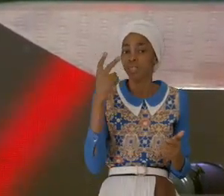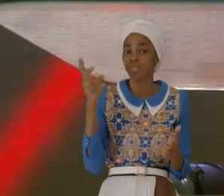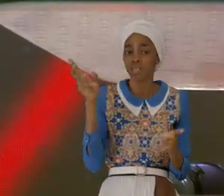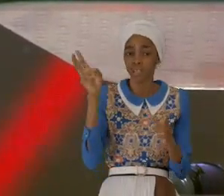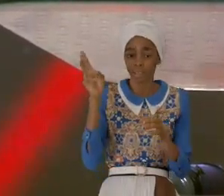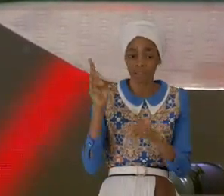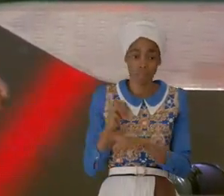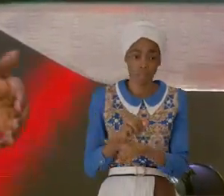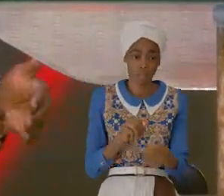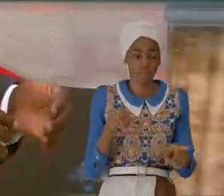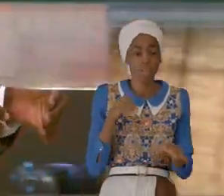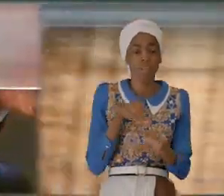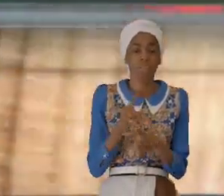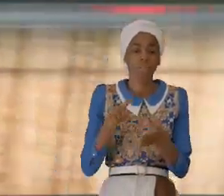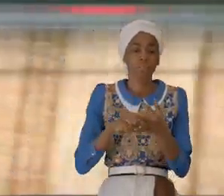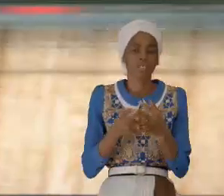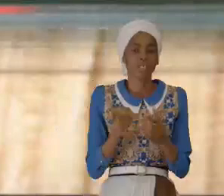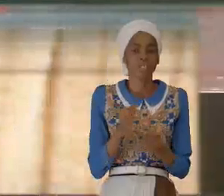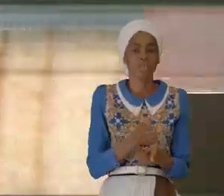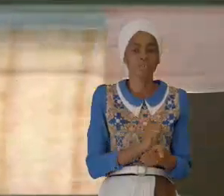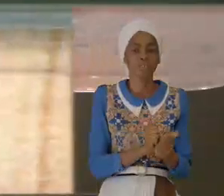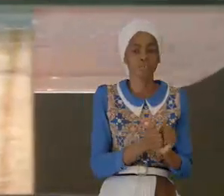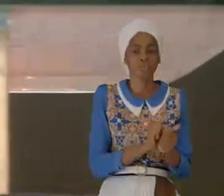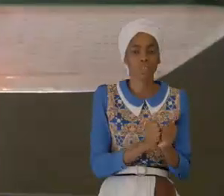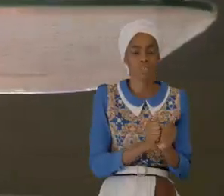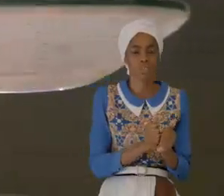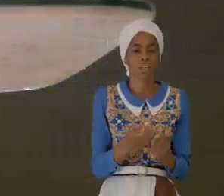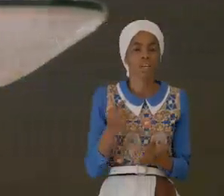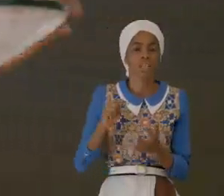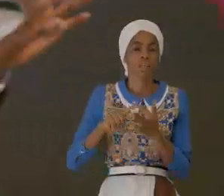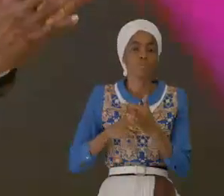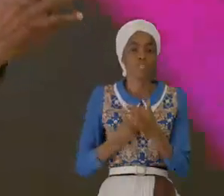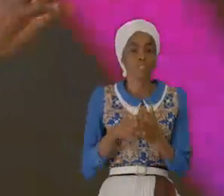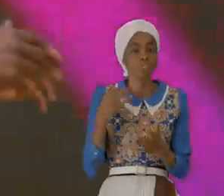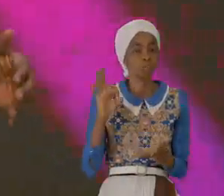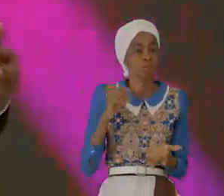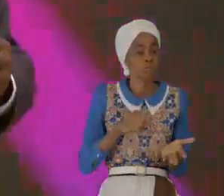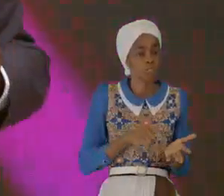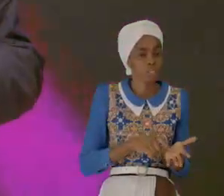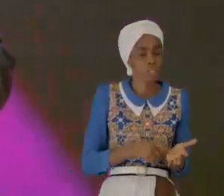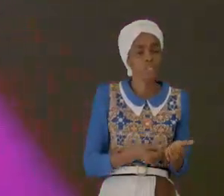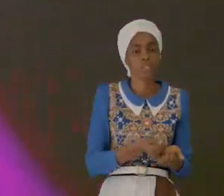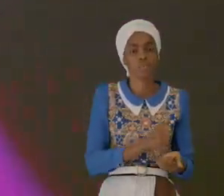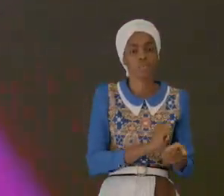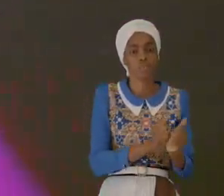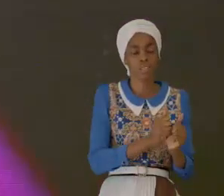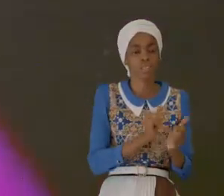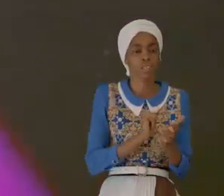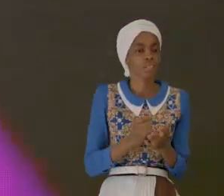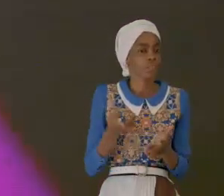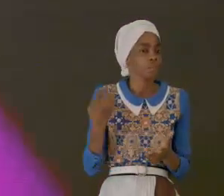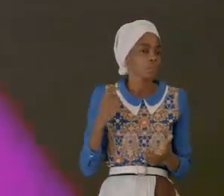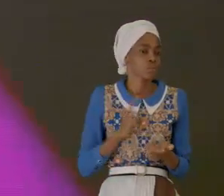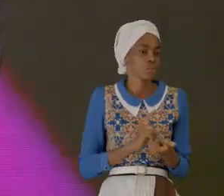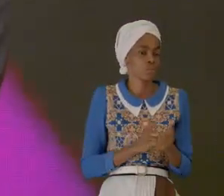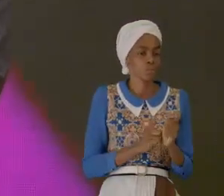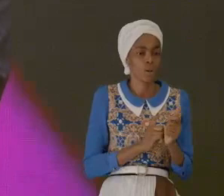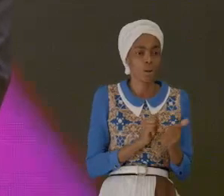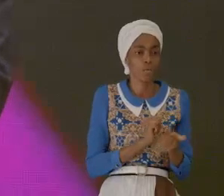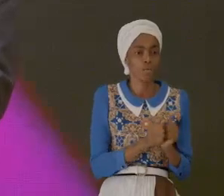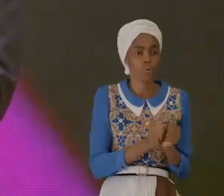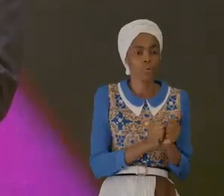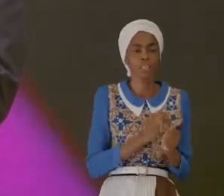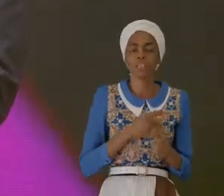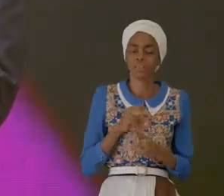had seen them at the beginning of this race they were to run. And he looked at them and he